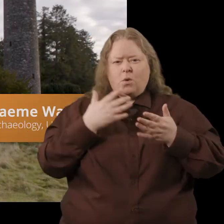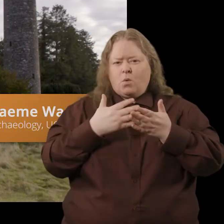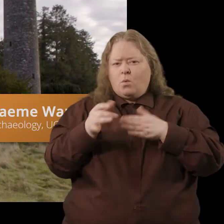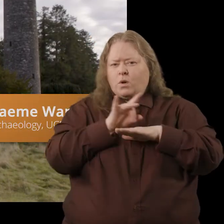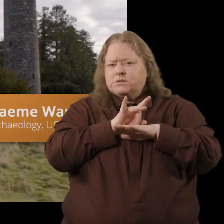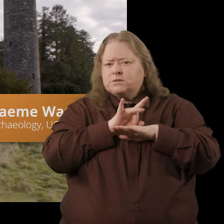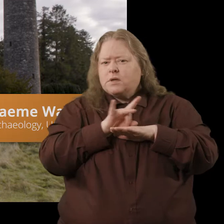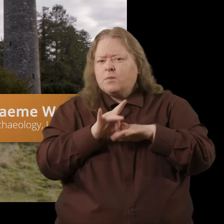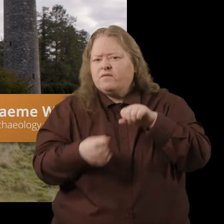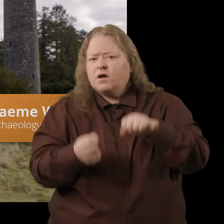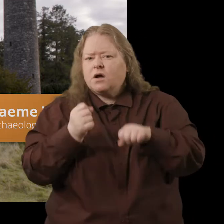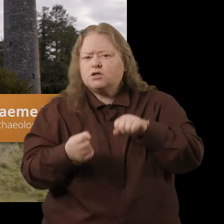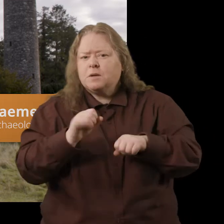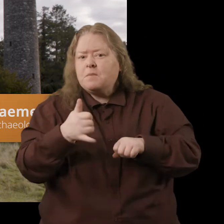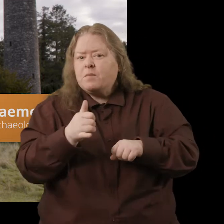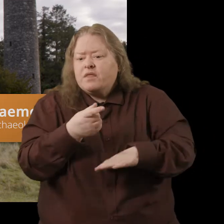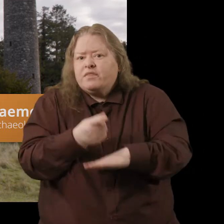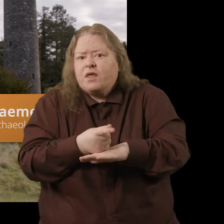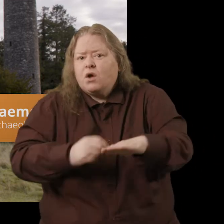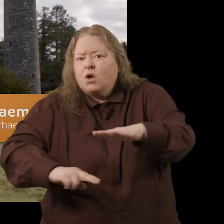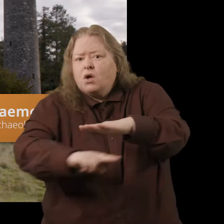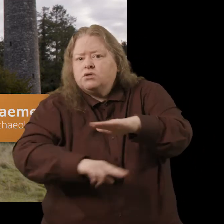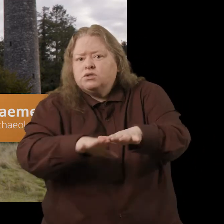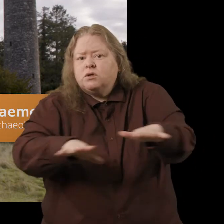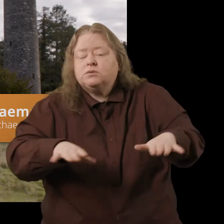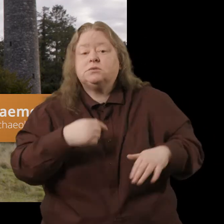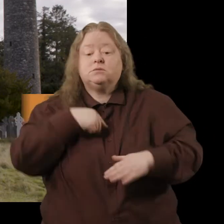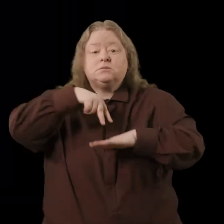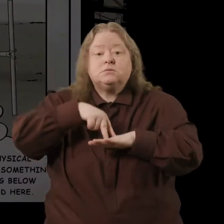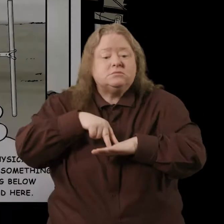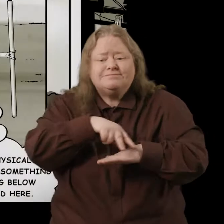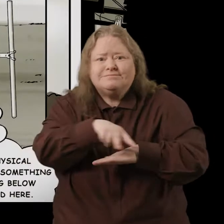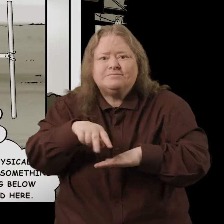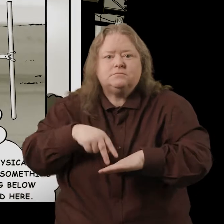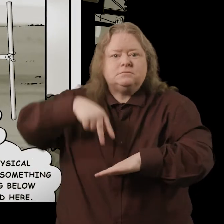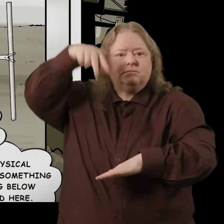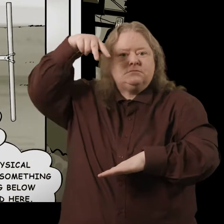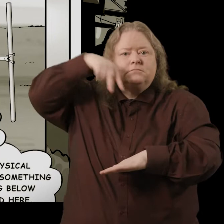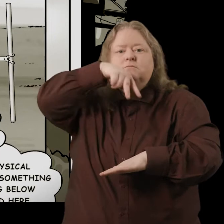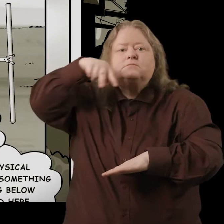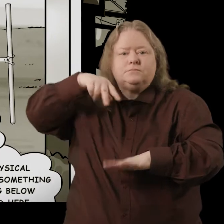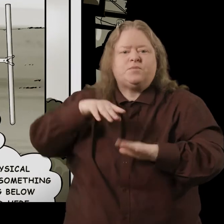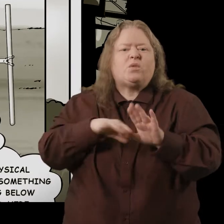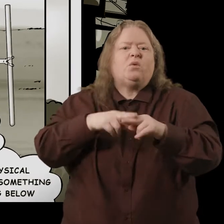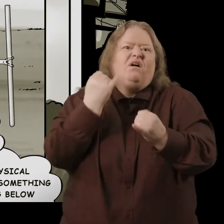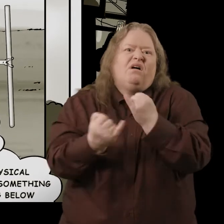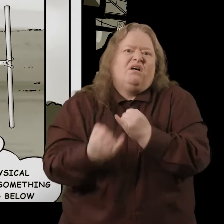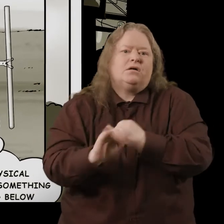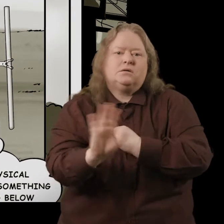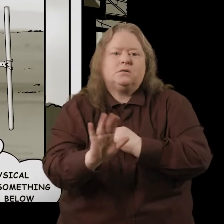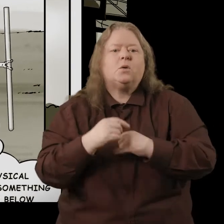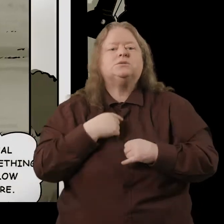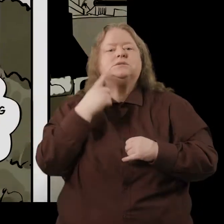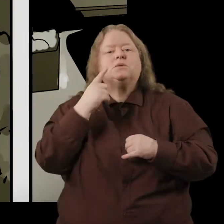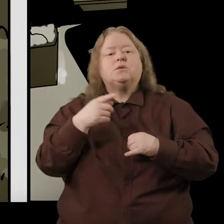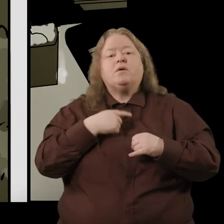what types of archaeology might be beneath the surface that we can't see on the surface at all. And without going into too much detail, what they suggested was that there